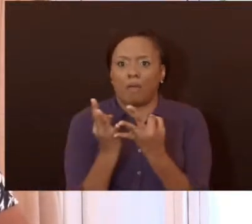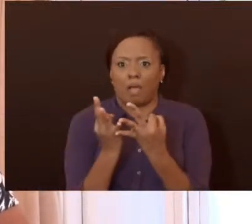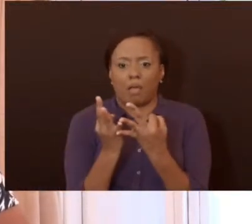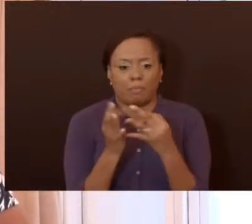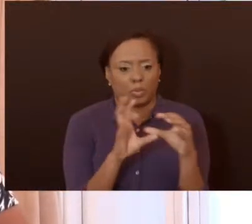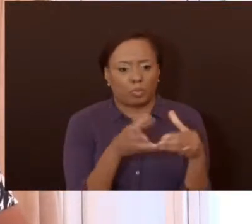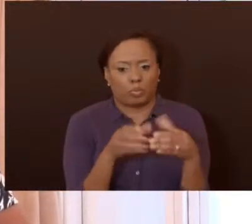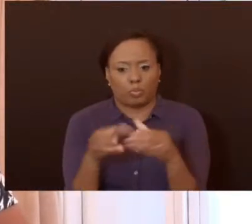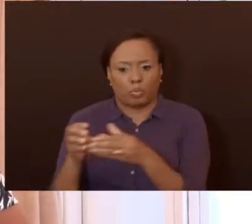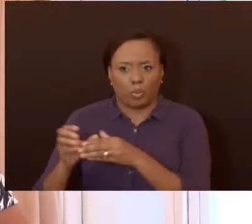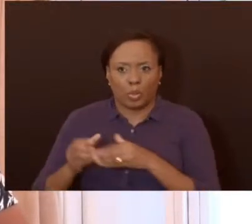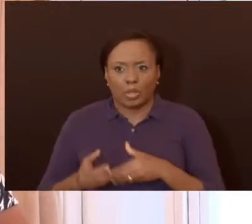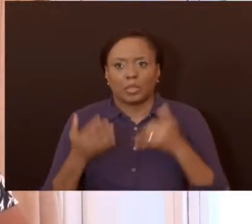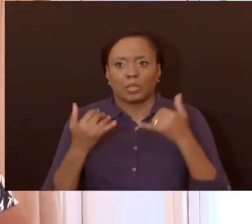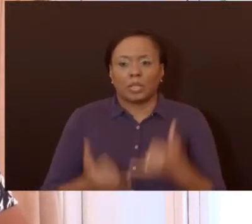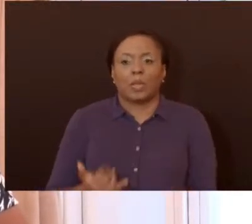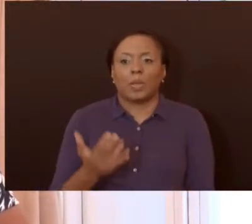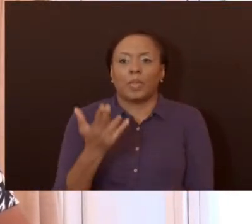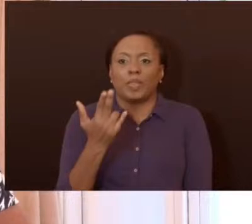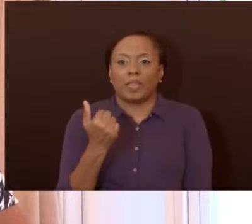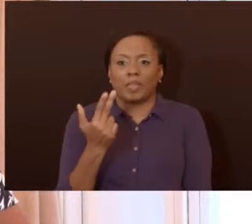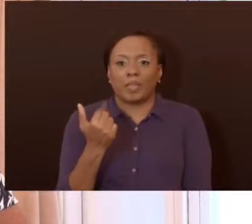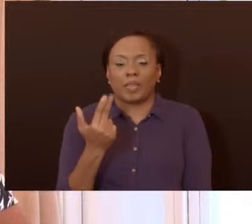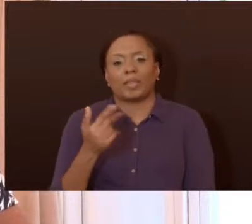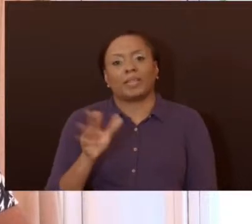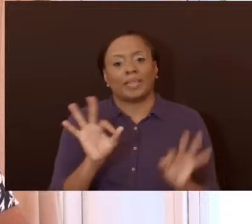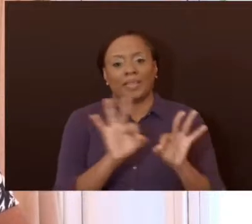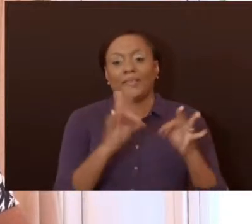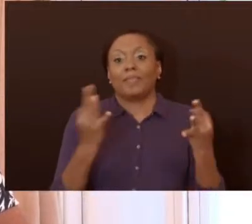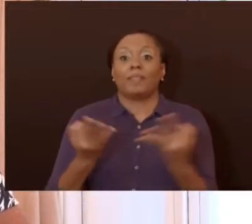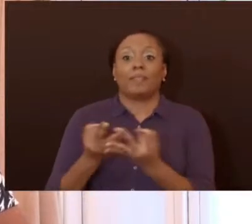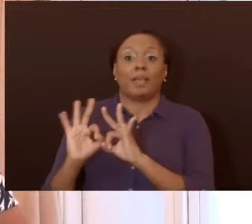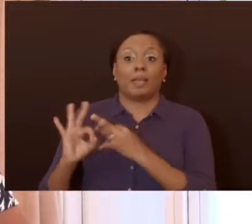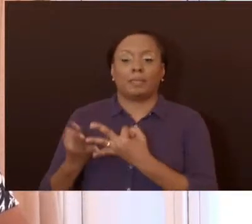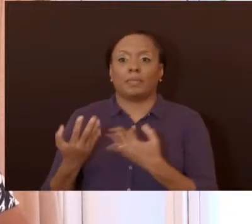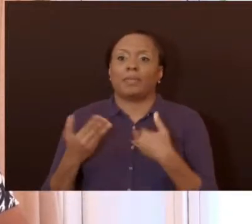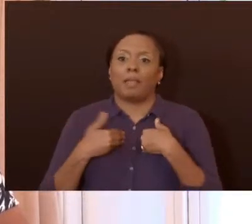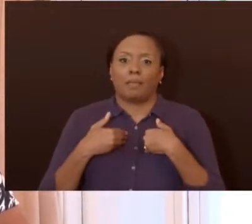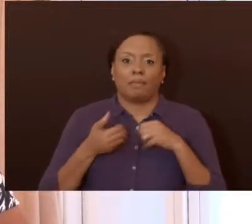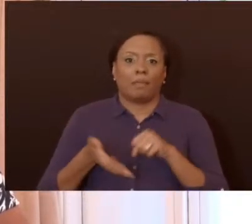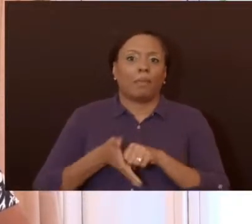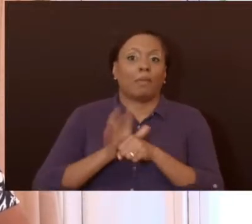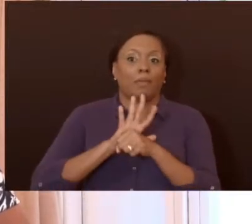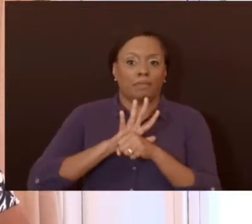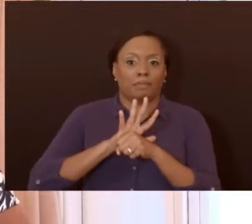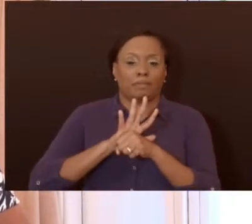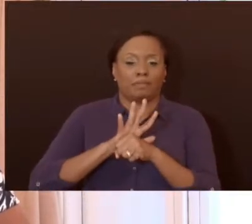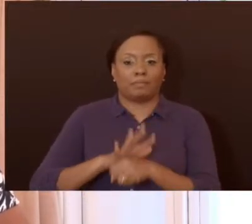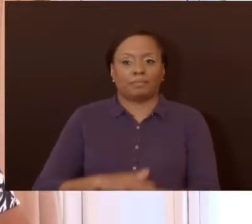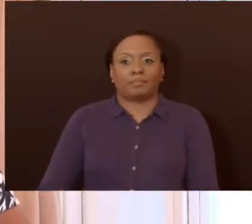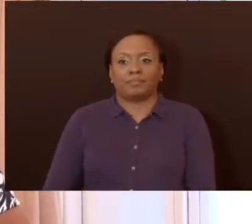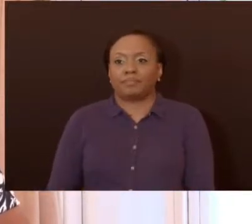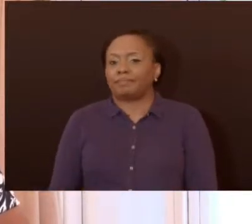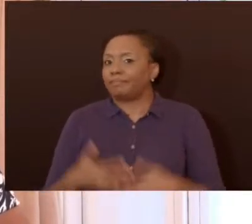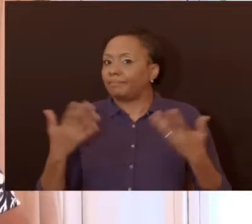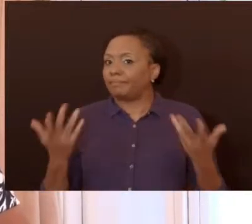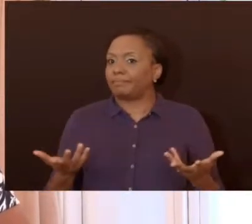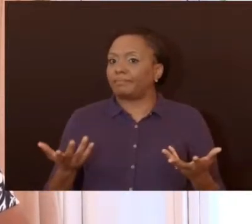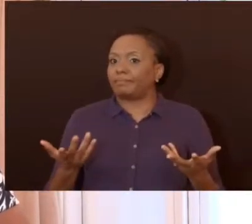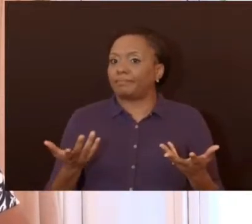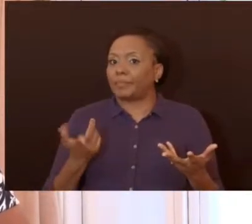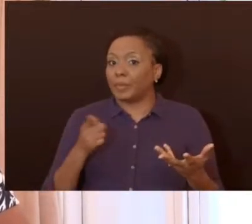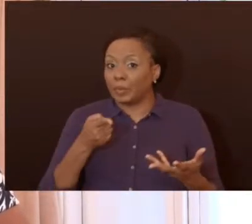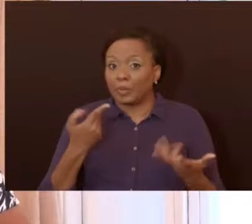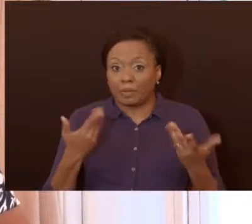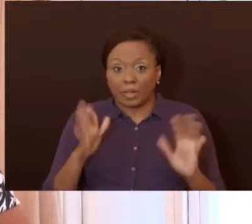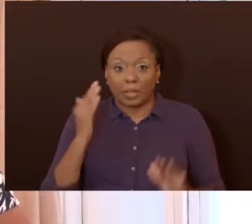August 27th, we know at 13 families ranging 2 to 6 persons. I don't have to say much more. We